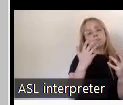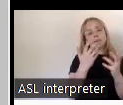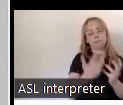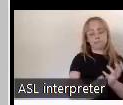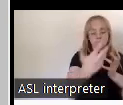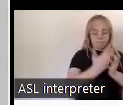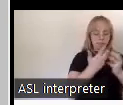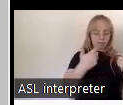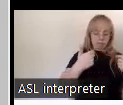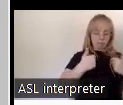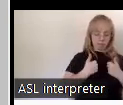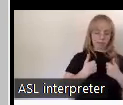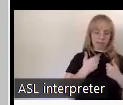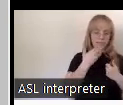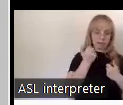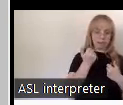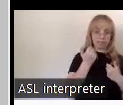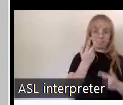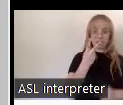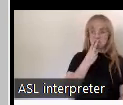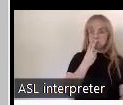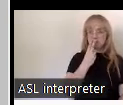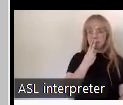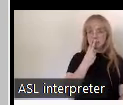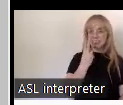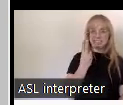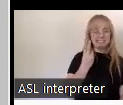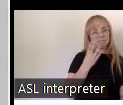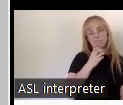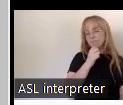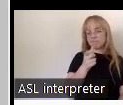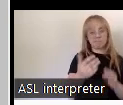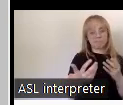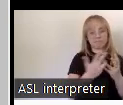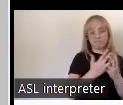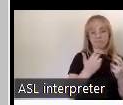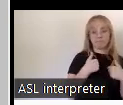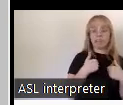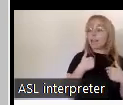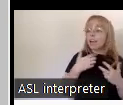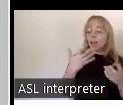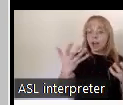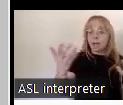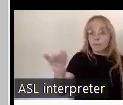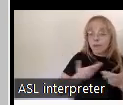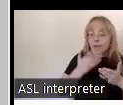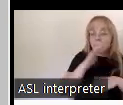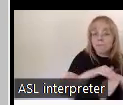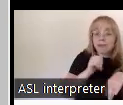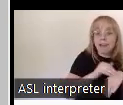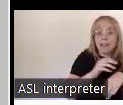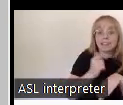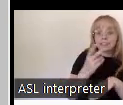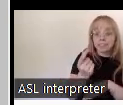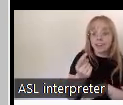me? Maybe someone who smokes is not a good option. I would welcome pets, or maybe I would welcome dogs,